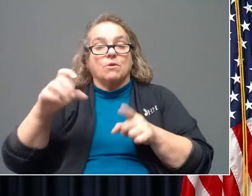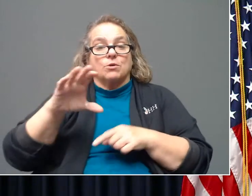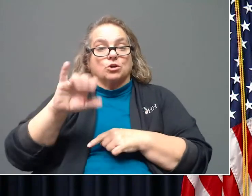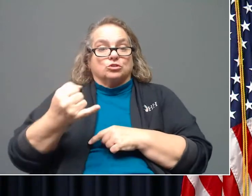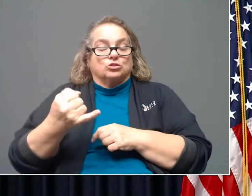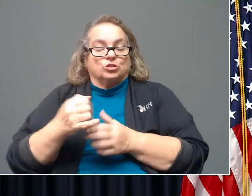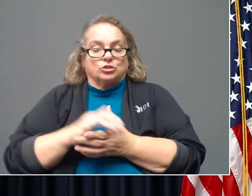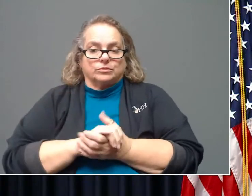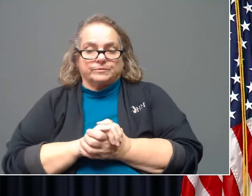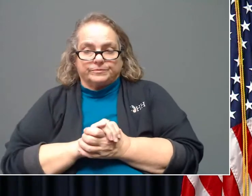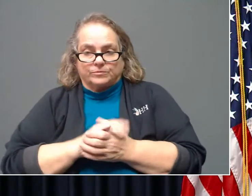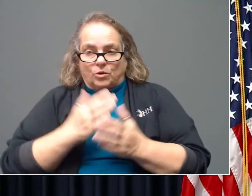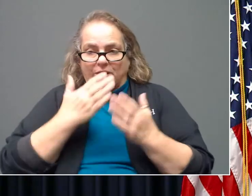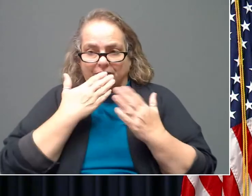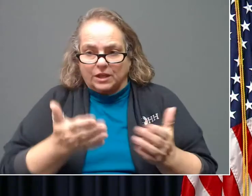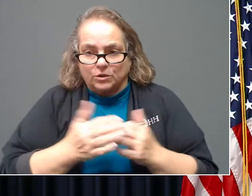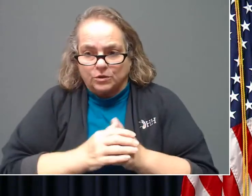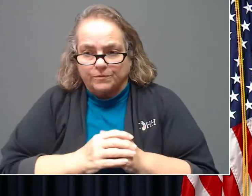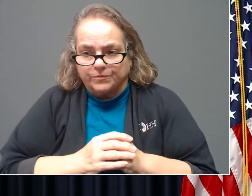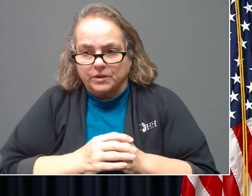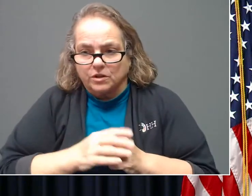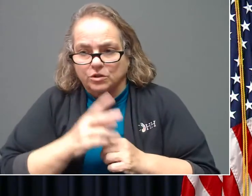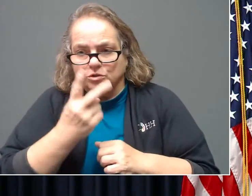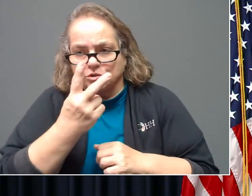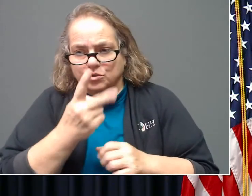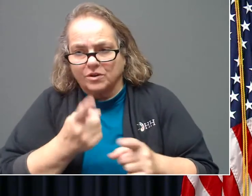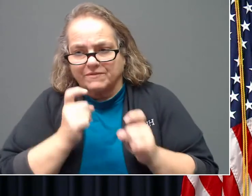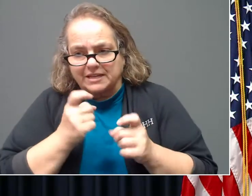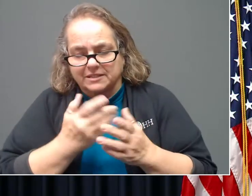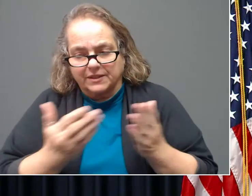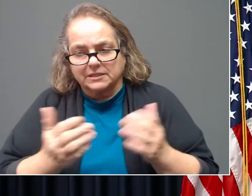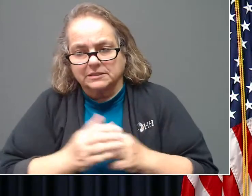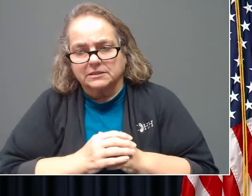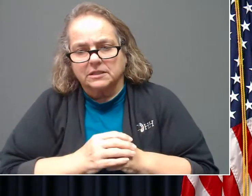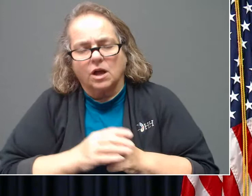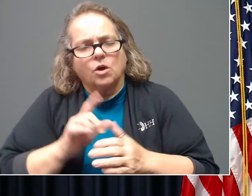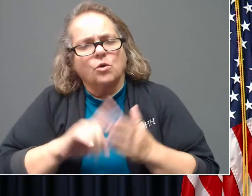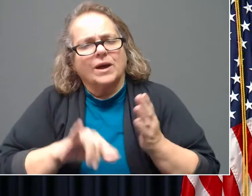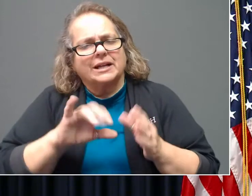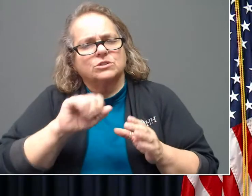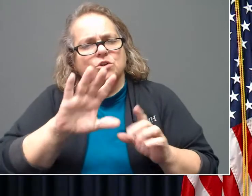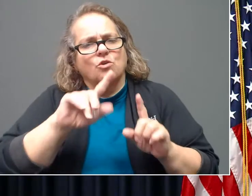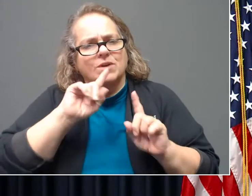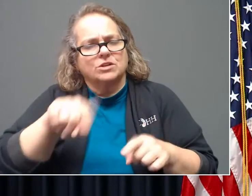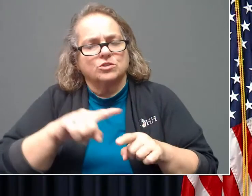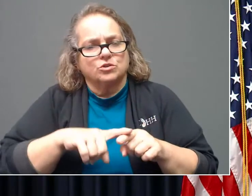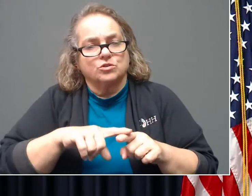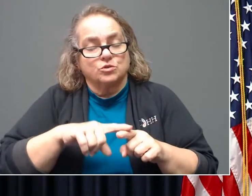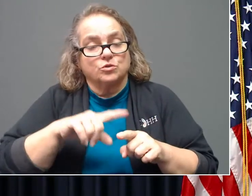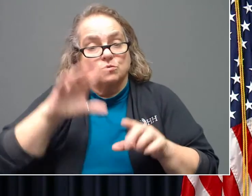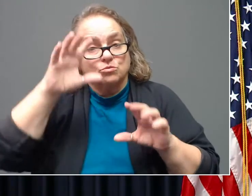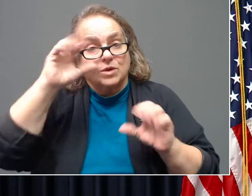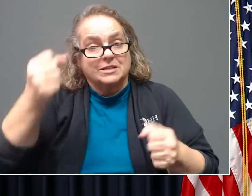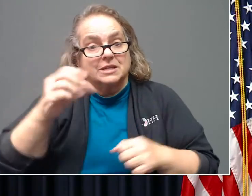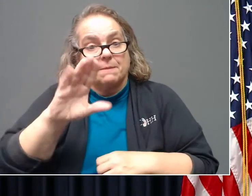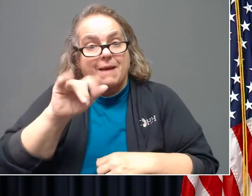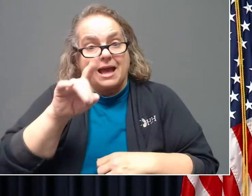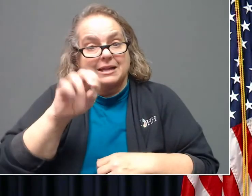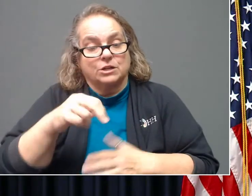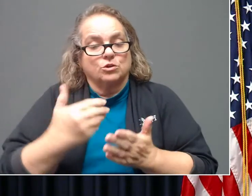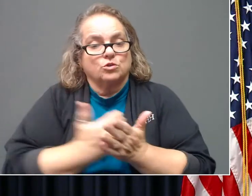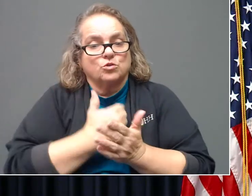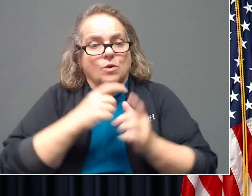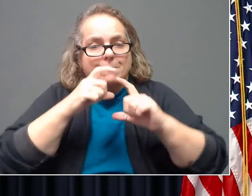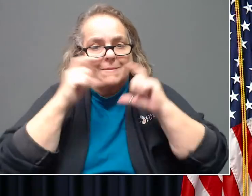Thank you very much. So 2 quick things. A, what is your reaction to President Biden's new mask mandate? And the second thing is,